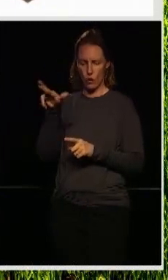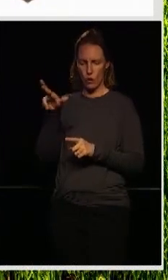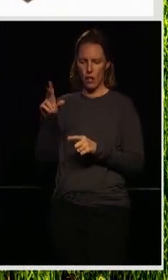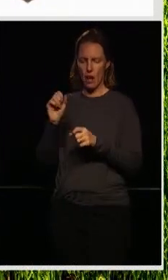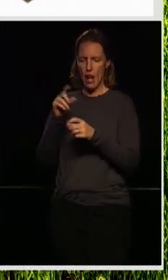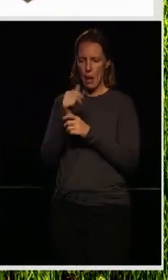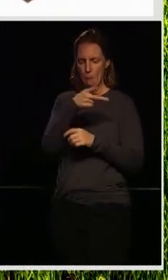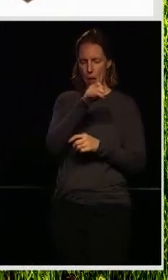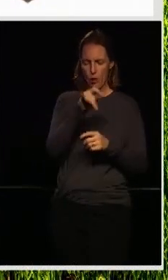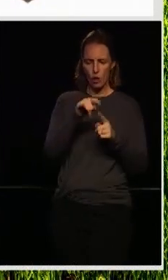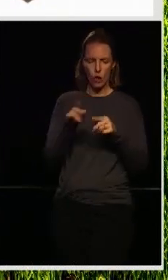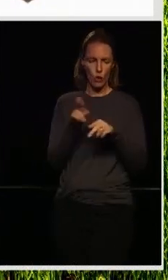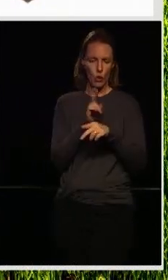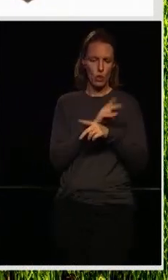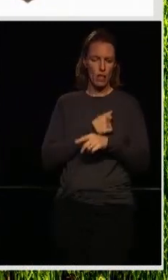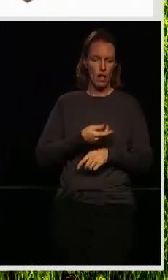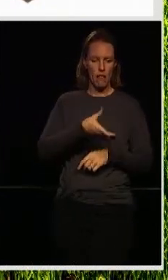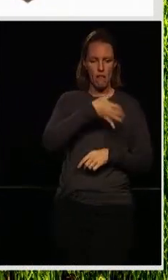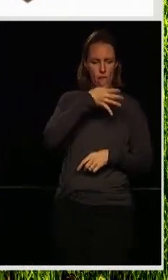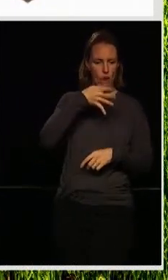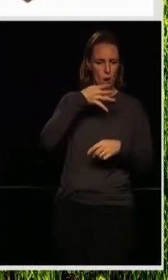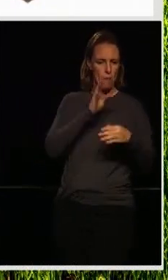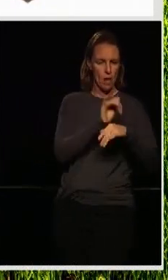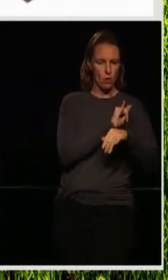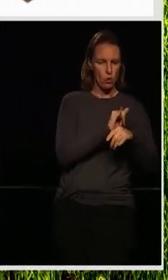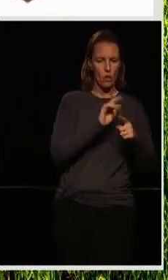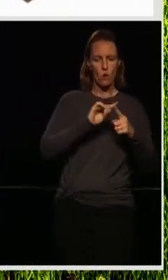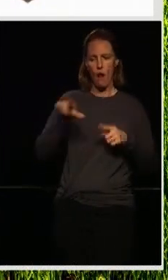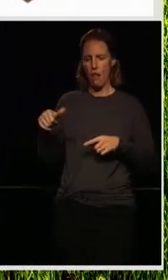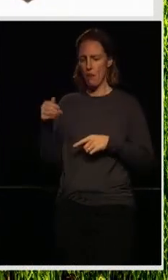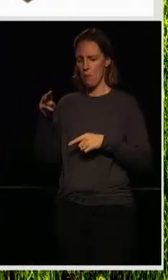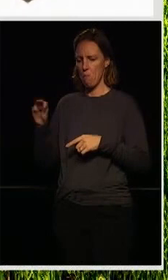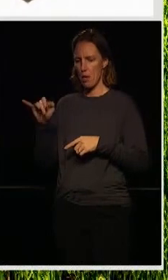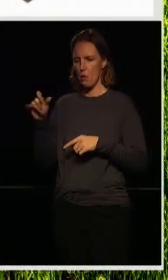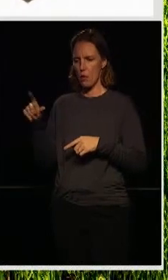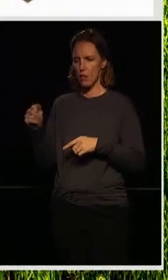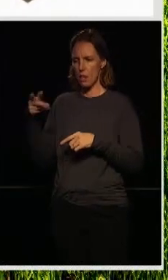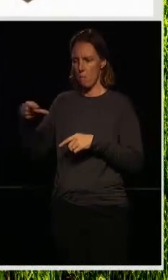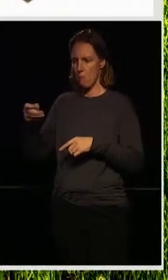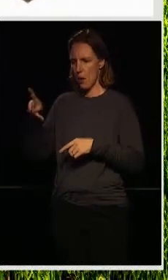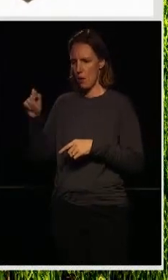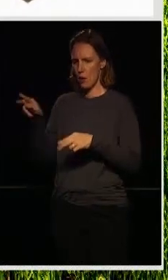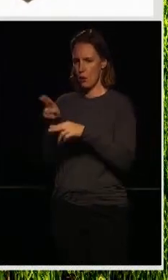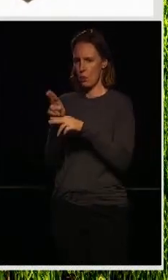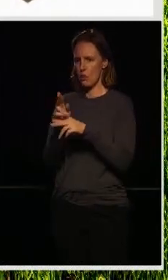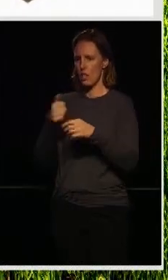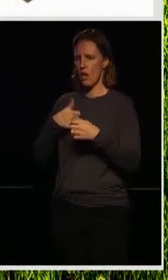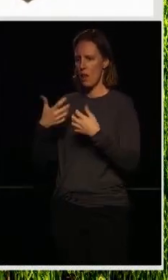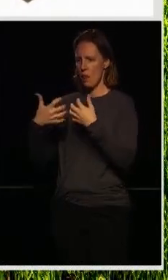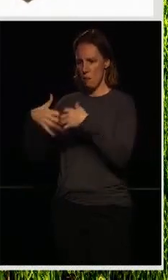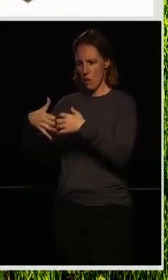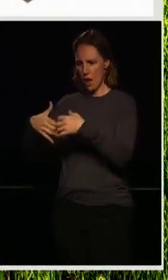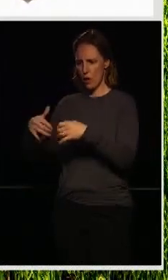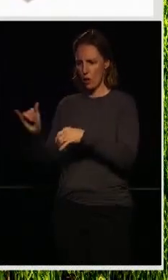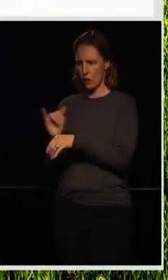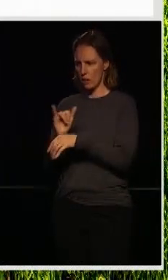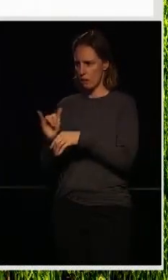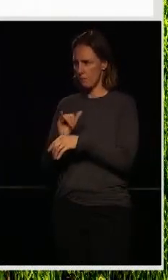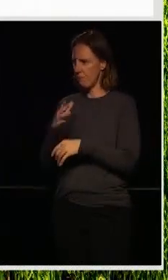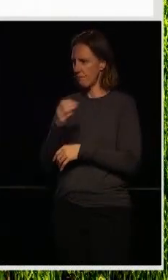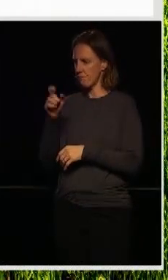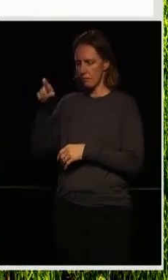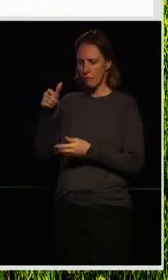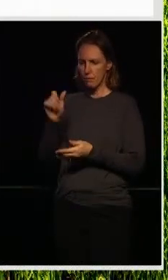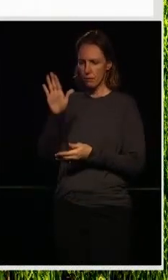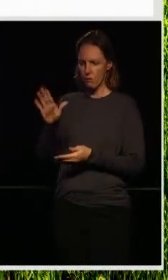used in the agricultural industry to other minerals and powders used in the manufacturing and chemical industries. And we need your